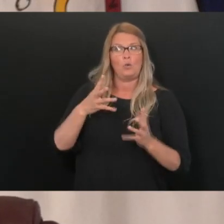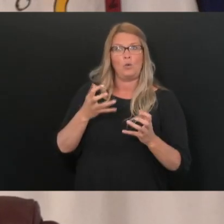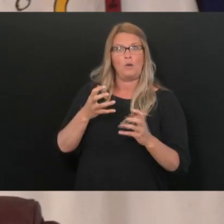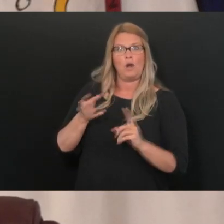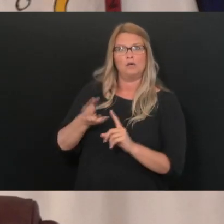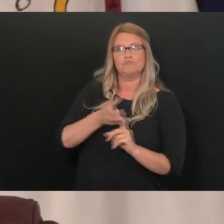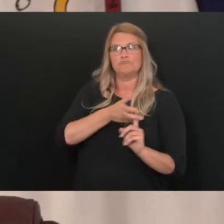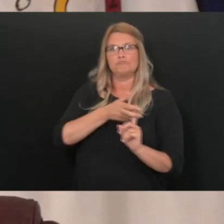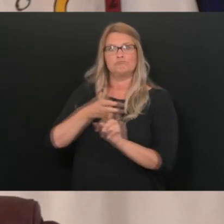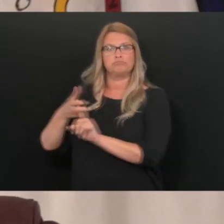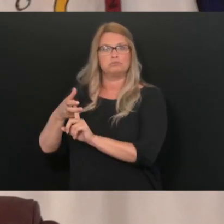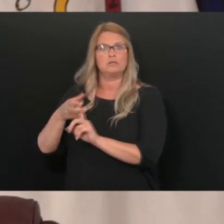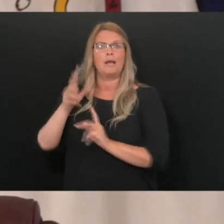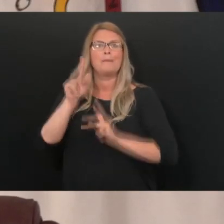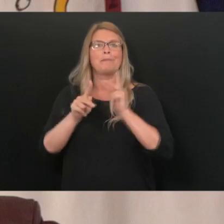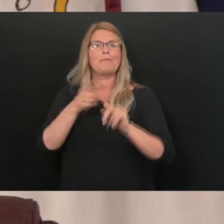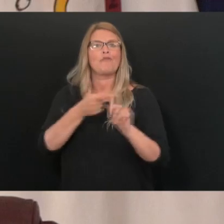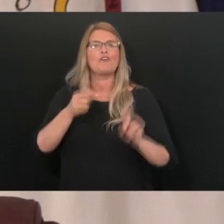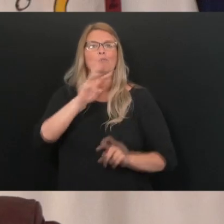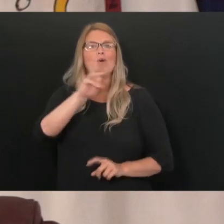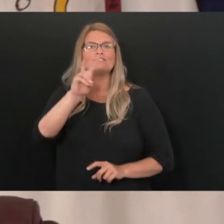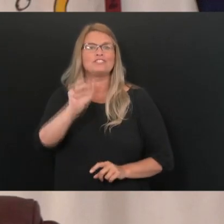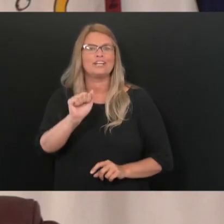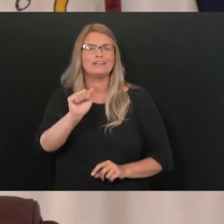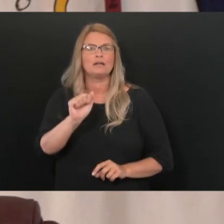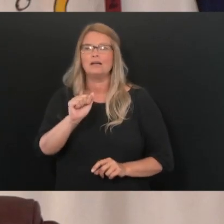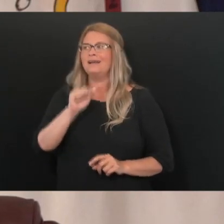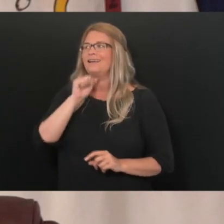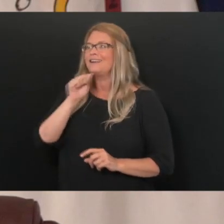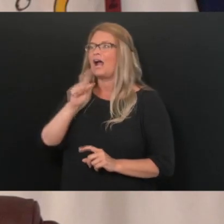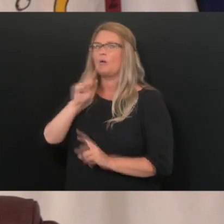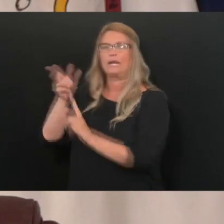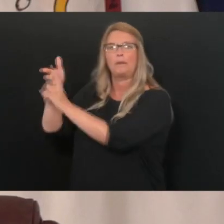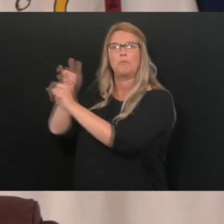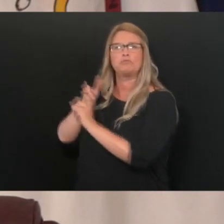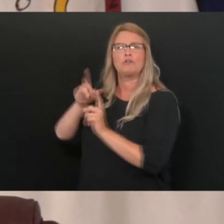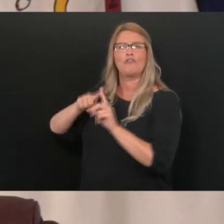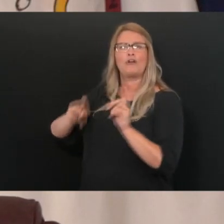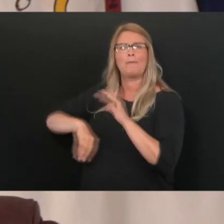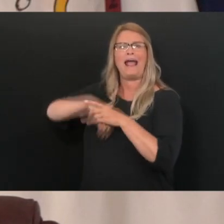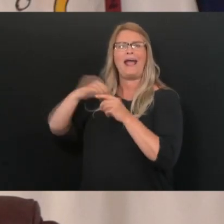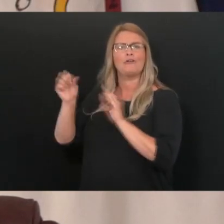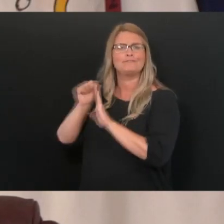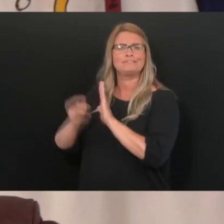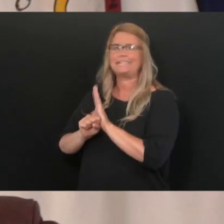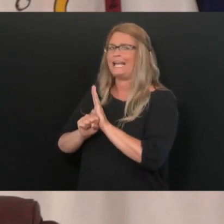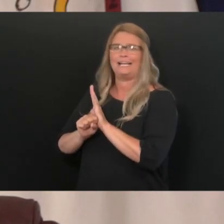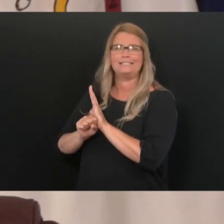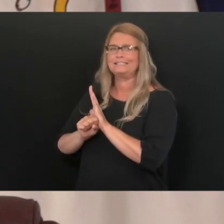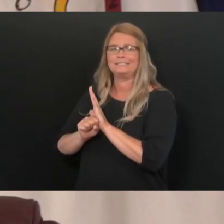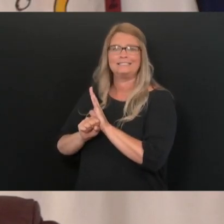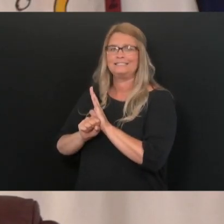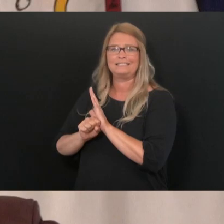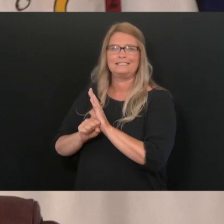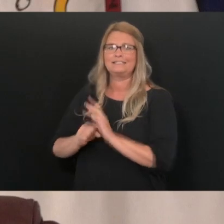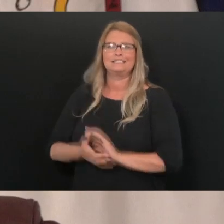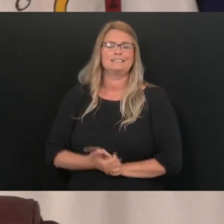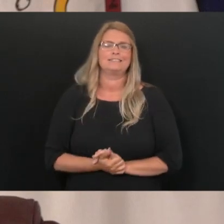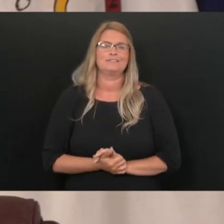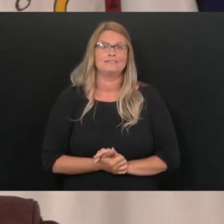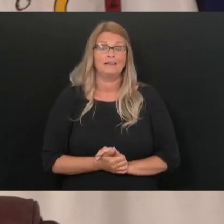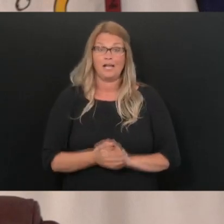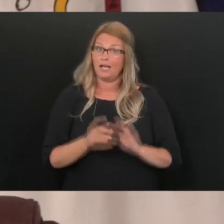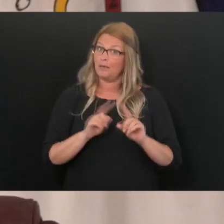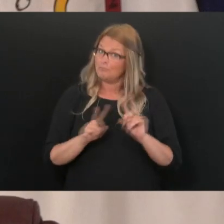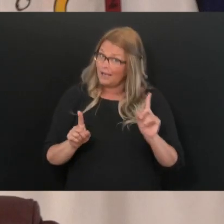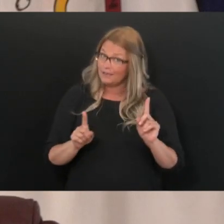West Virginians to go and not entice a whole bunch of out-of-state people to come. Now, at the